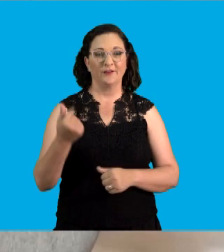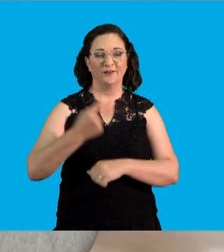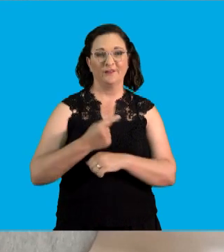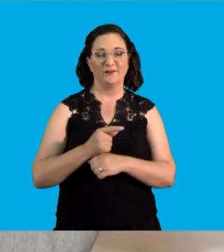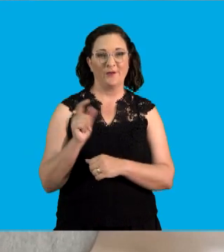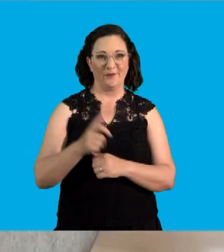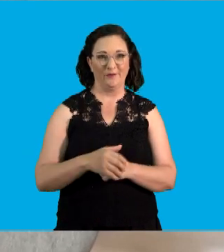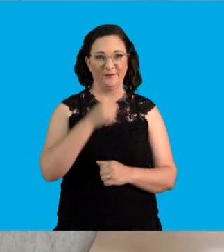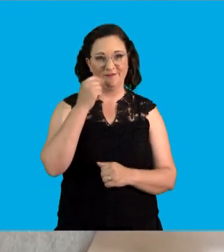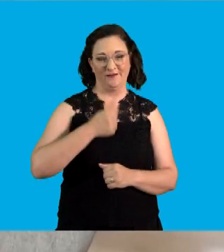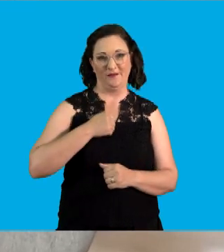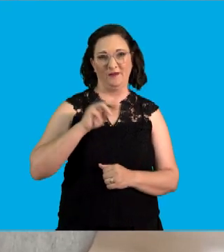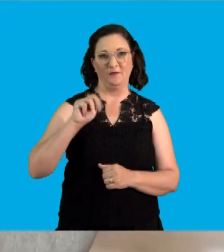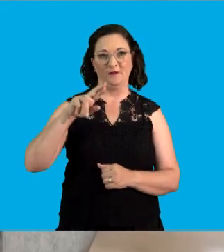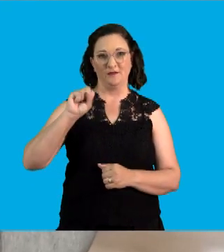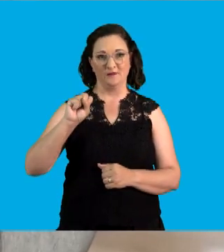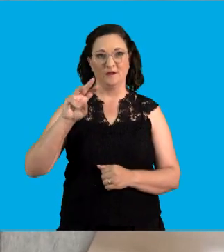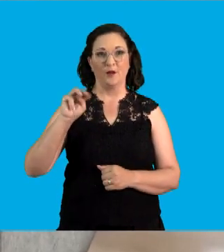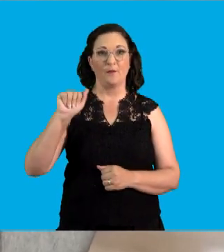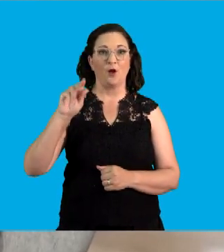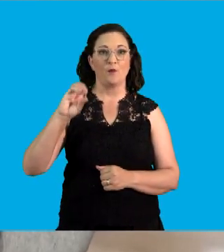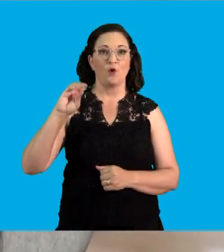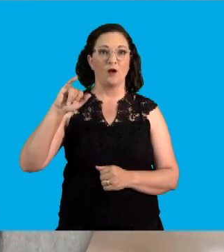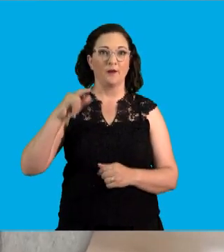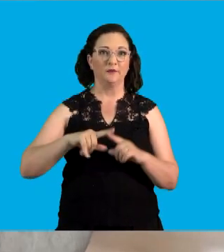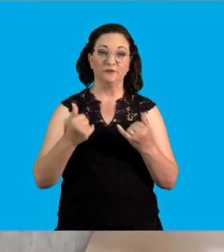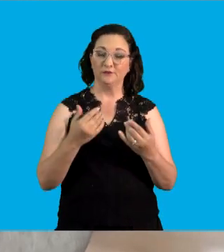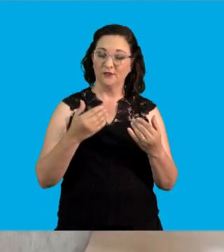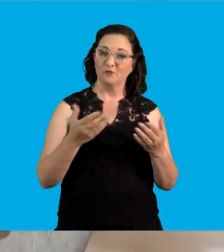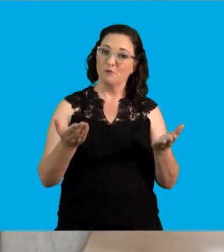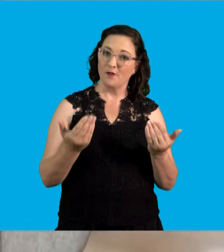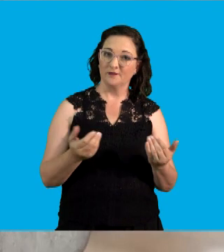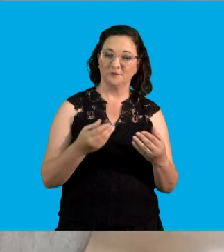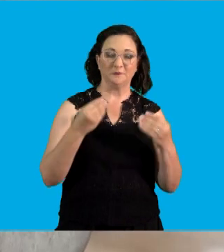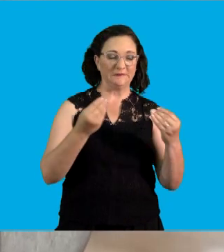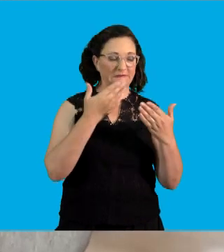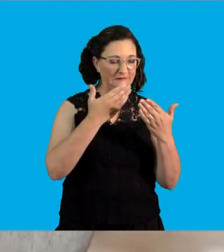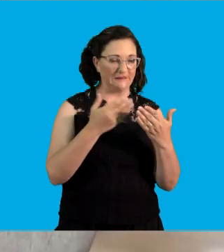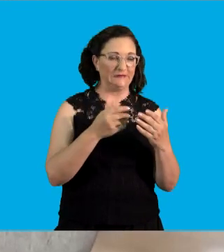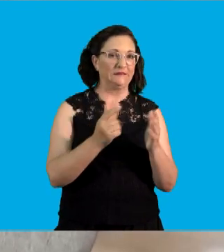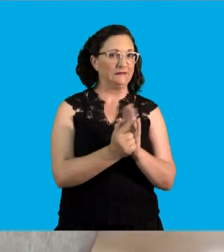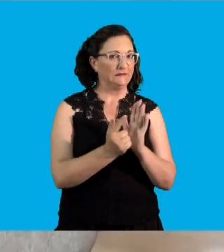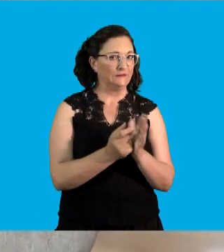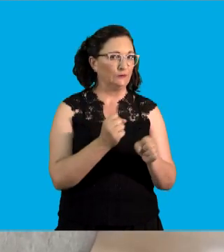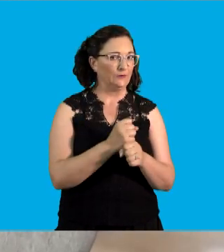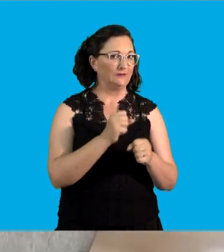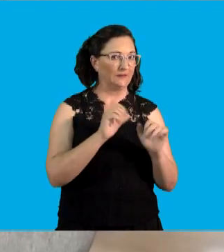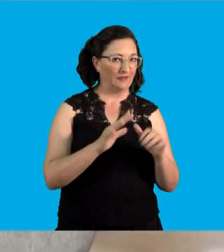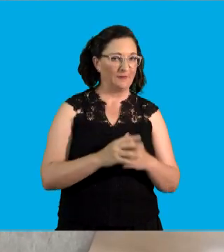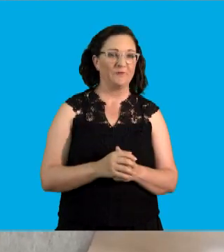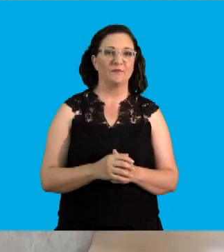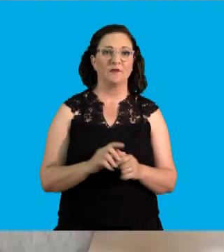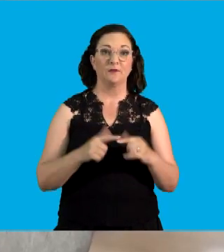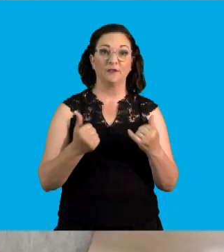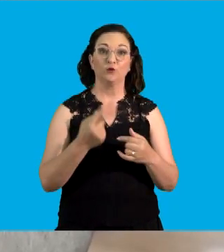Good day, everybody. My name is Miss Maboy. I welcome you to today's business, that is grade 10 lessons. And for today's lessons, we'll be looking at the